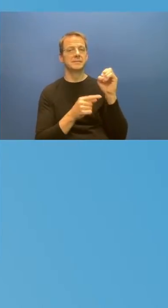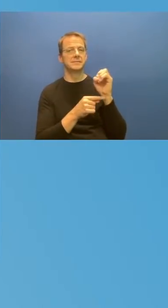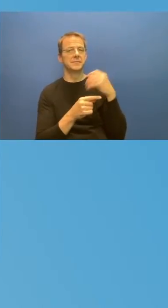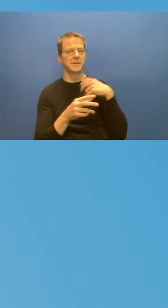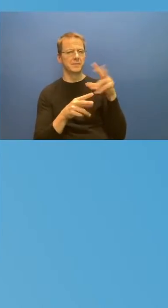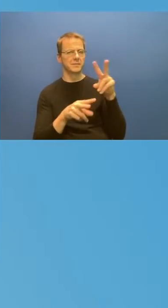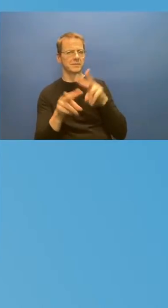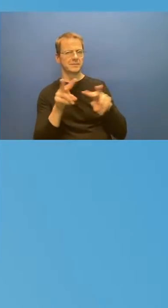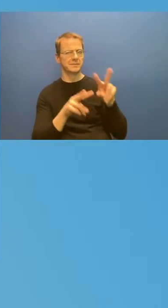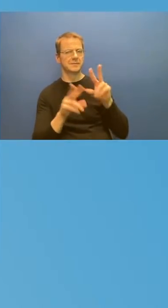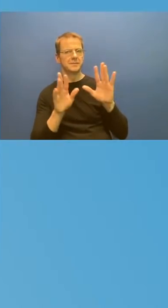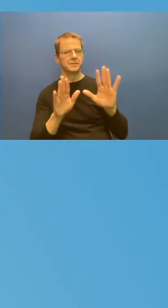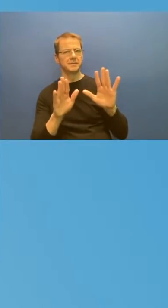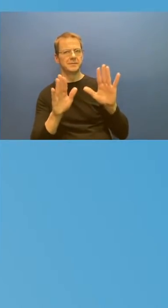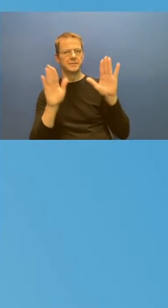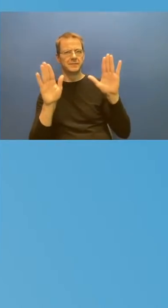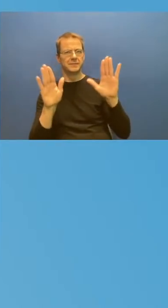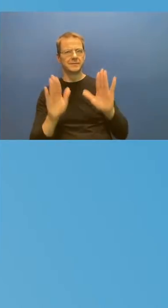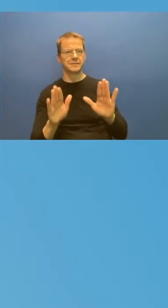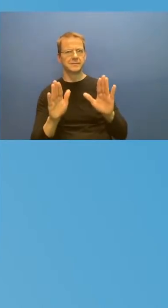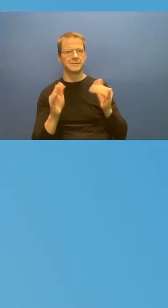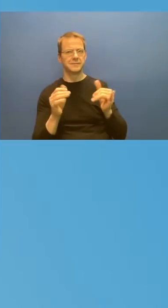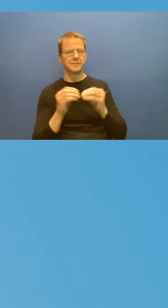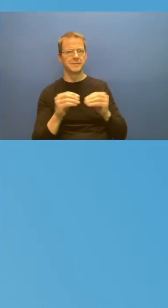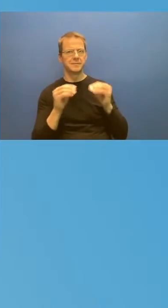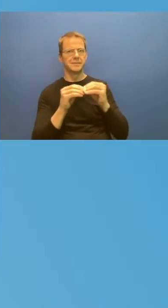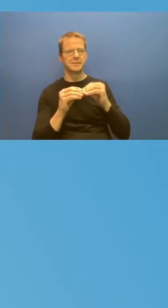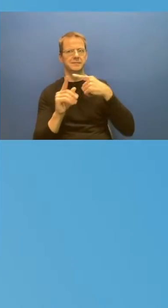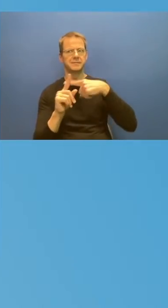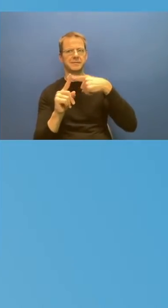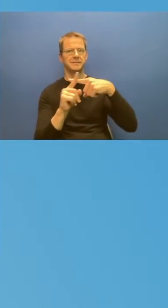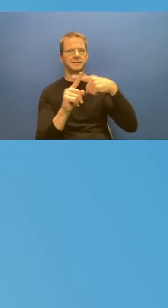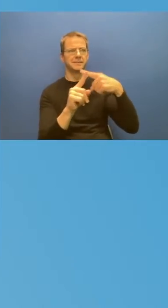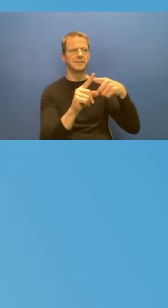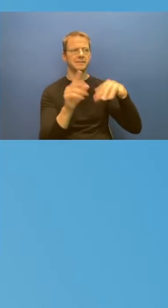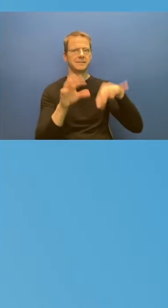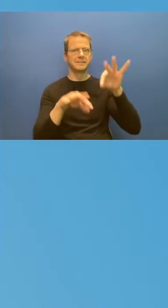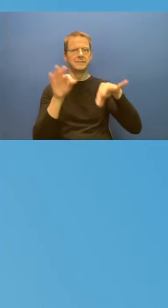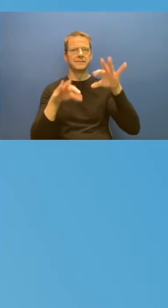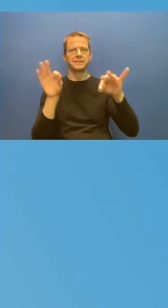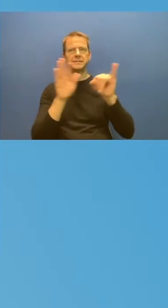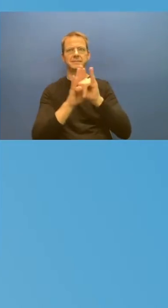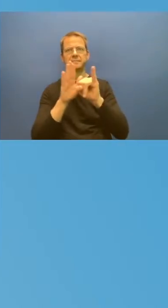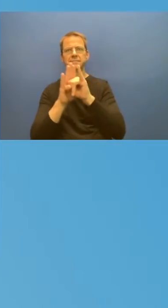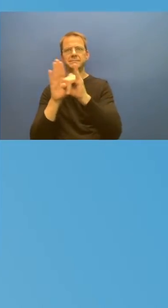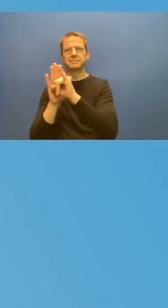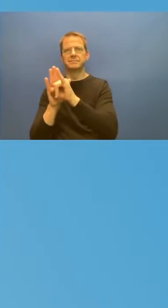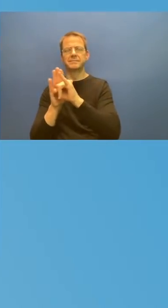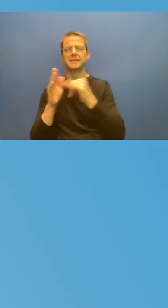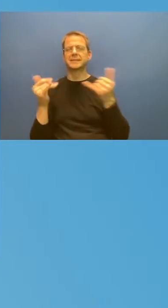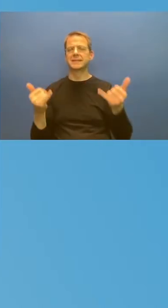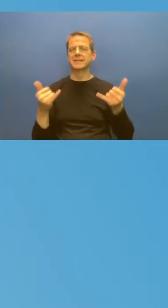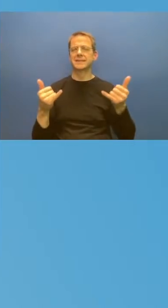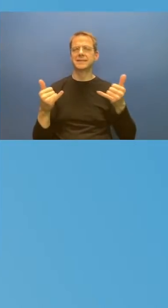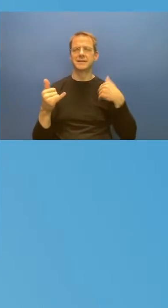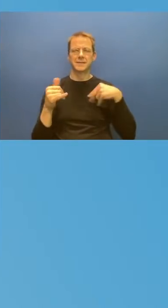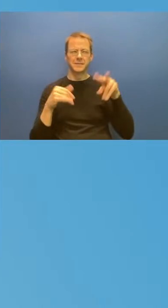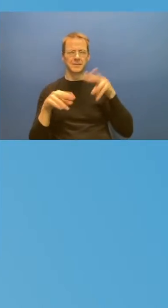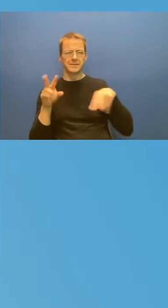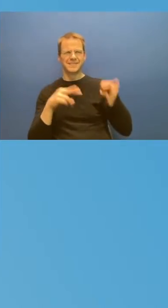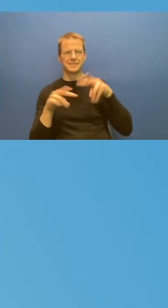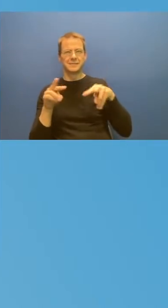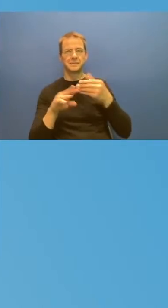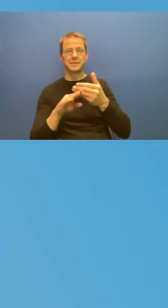it, before we say goodbye, could both of you, Dr. Kindrachuk, as well as Dr. Kelvin, as well as Dr. Vipond and